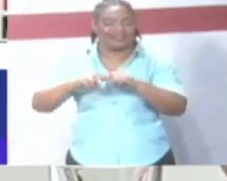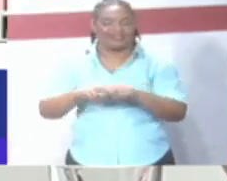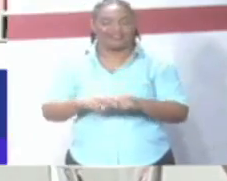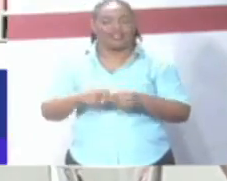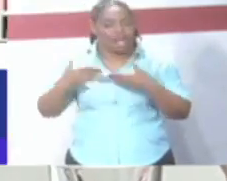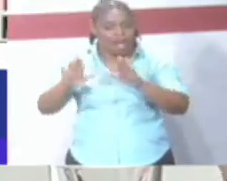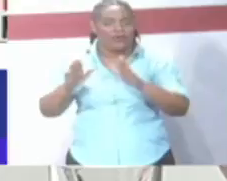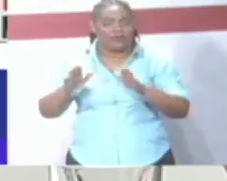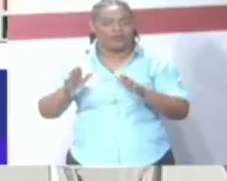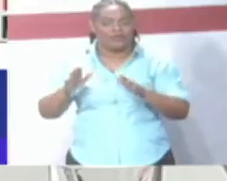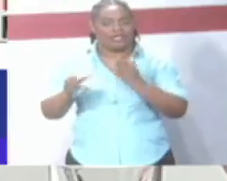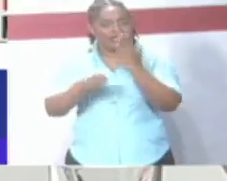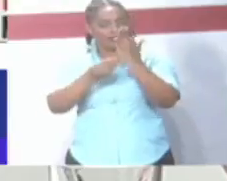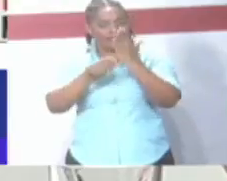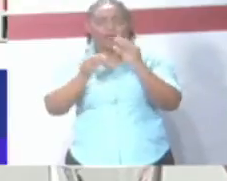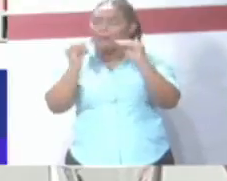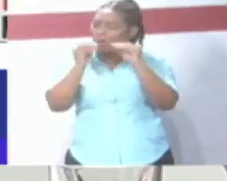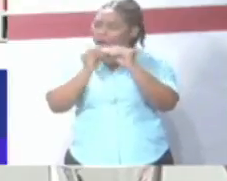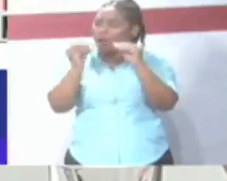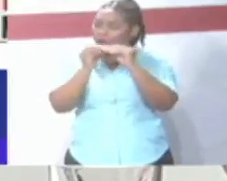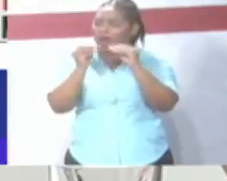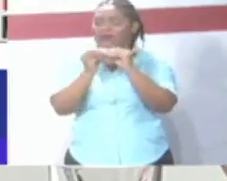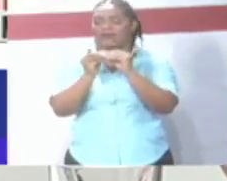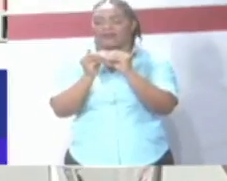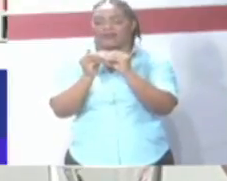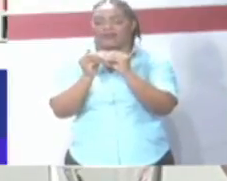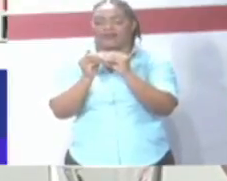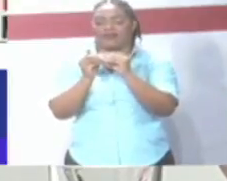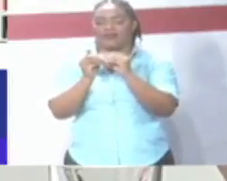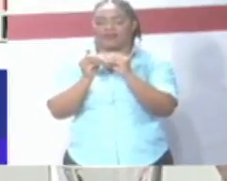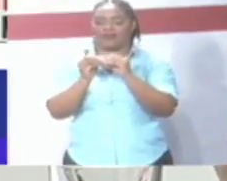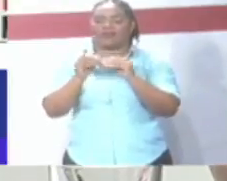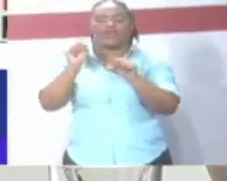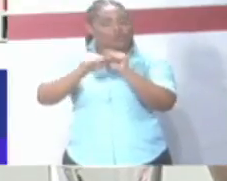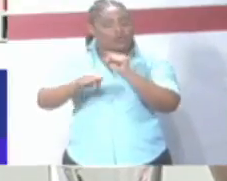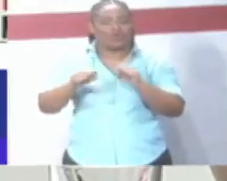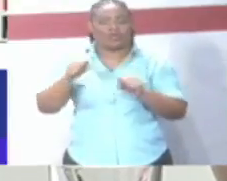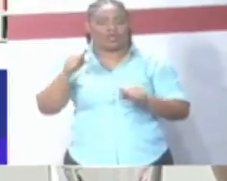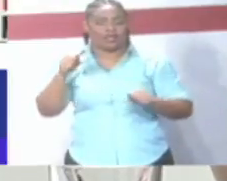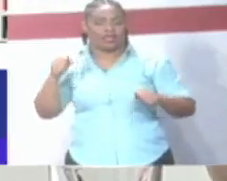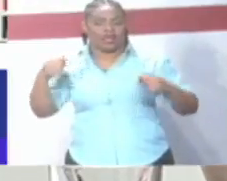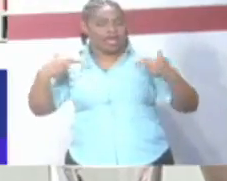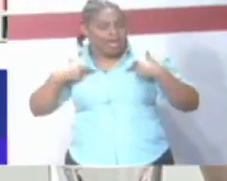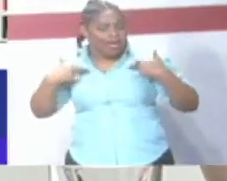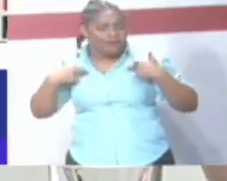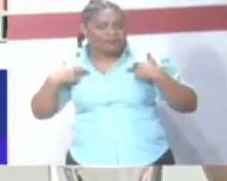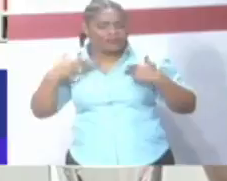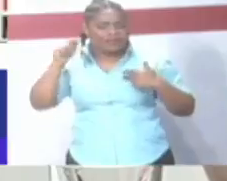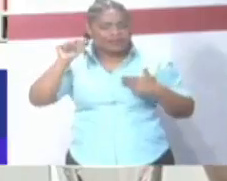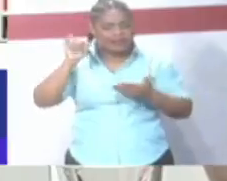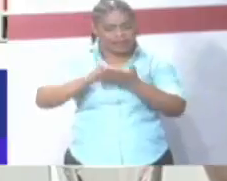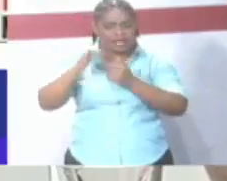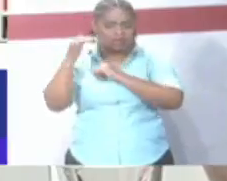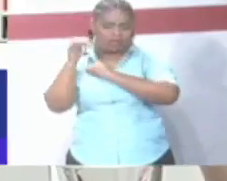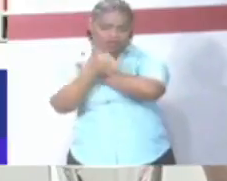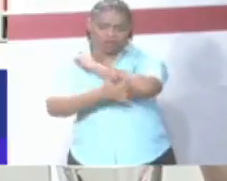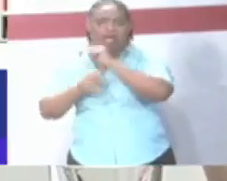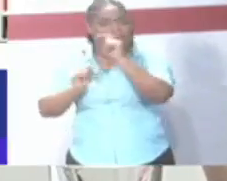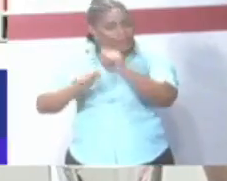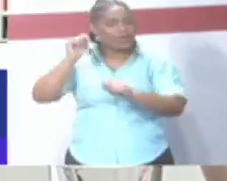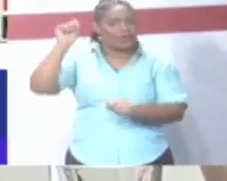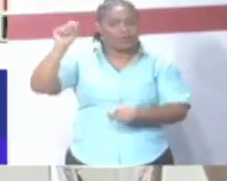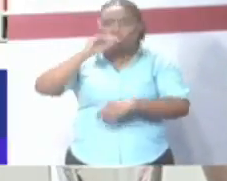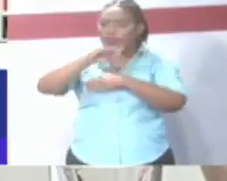just get vaccinated at this point in time so that this country and all countries around the world can go back